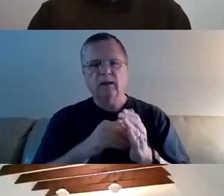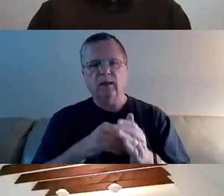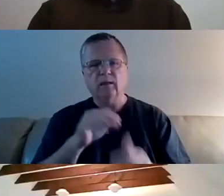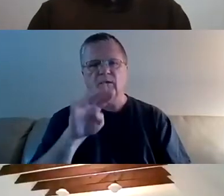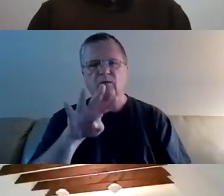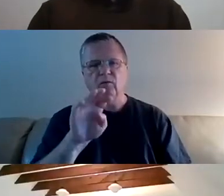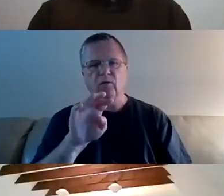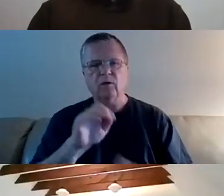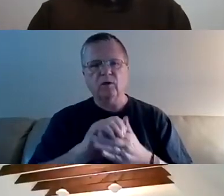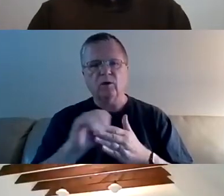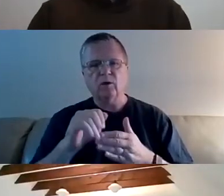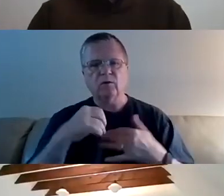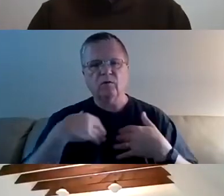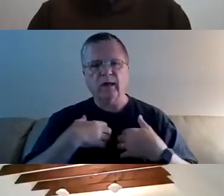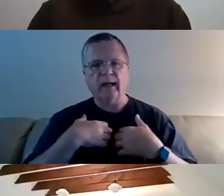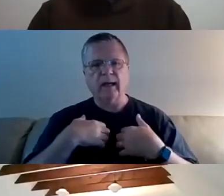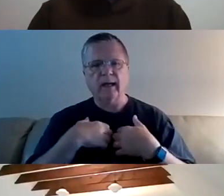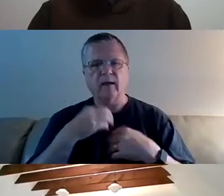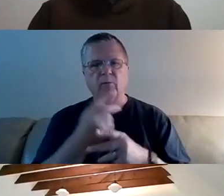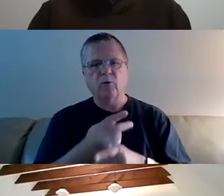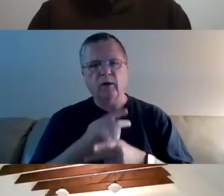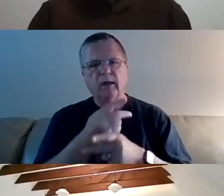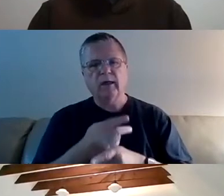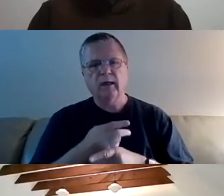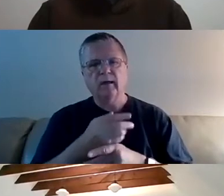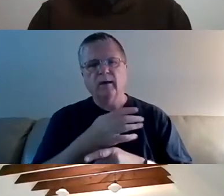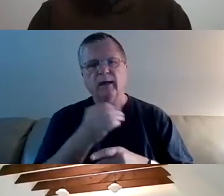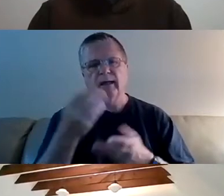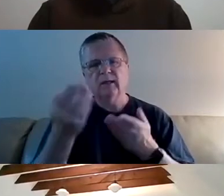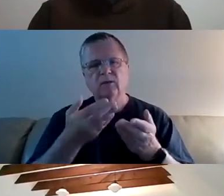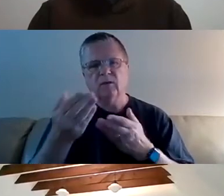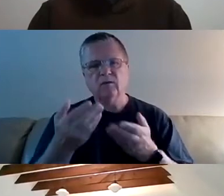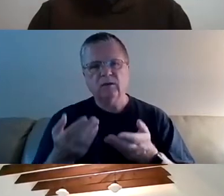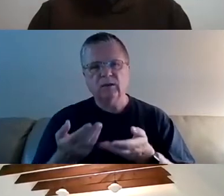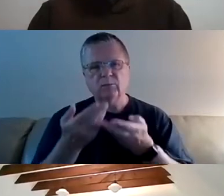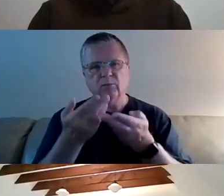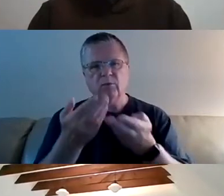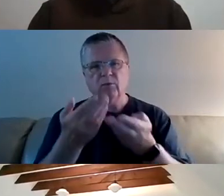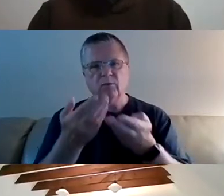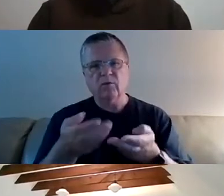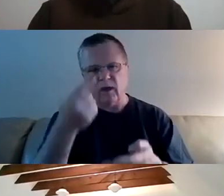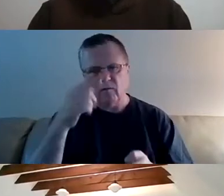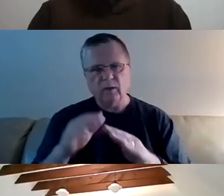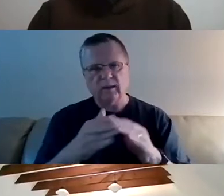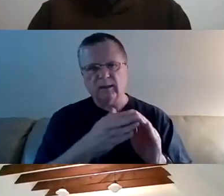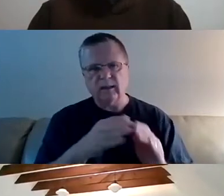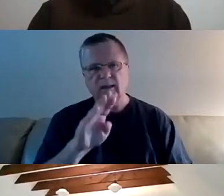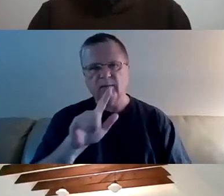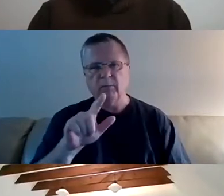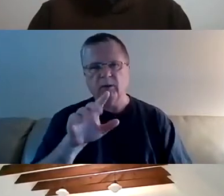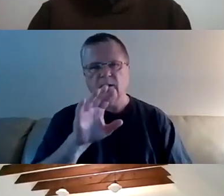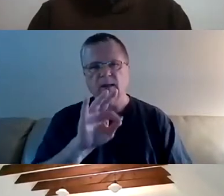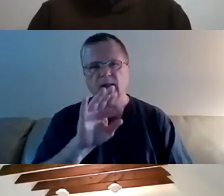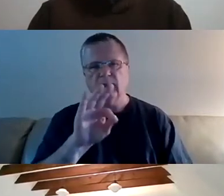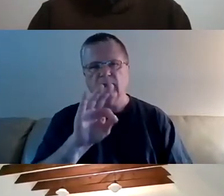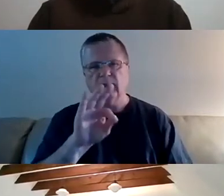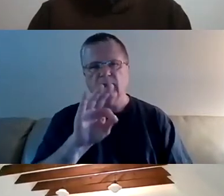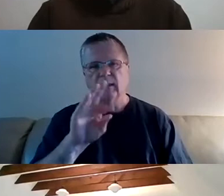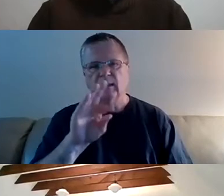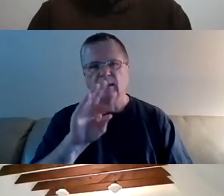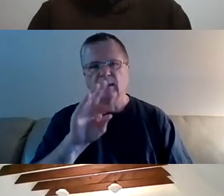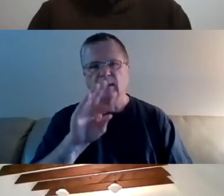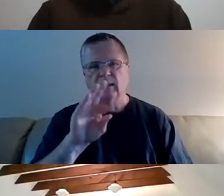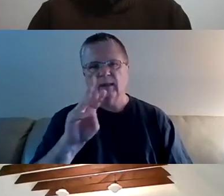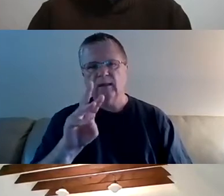$33,400 for animal care and detention services provided for the city. Bill Number 996, resolution authorizing the